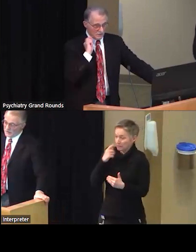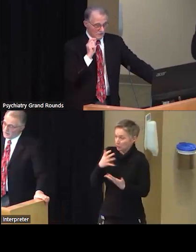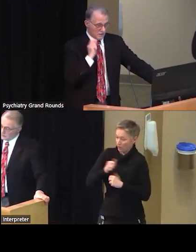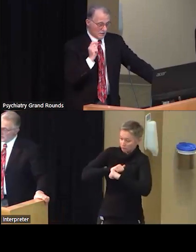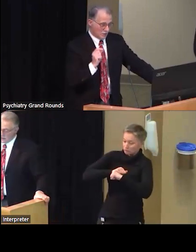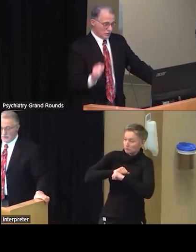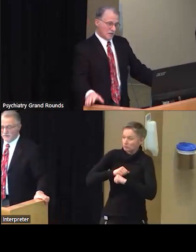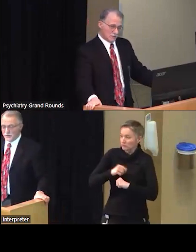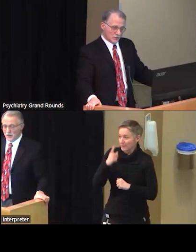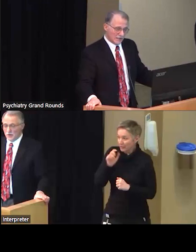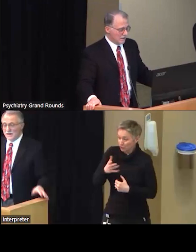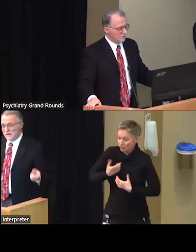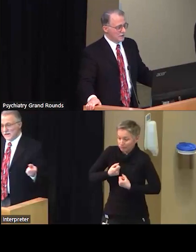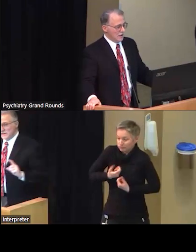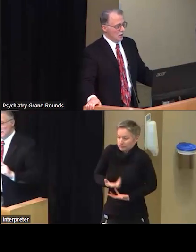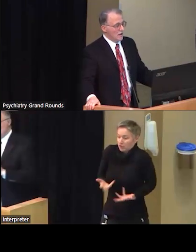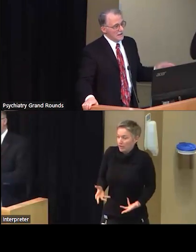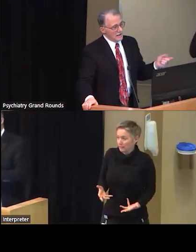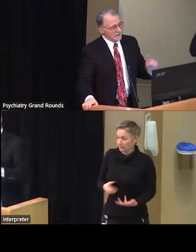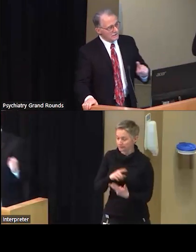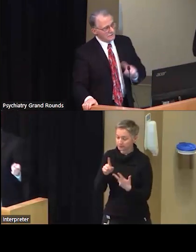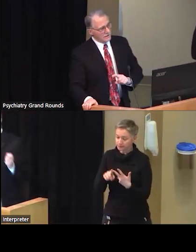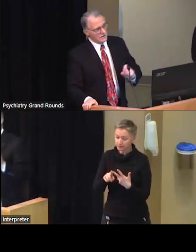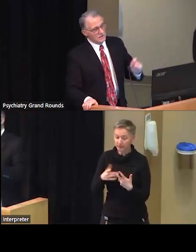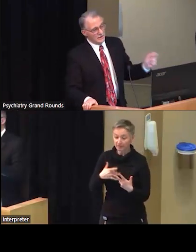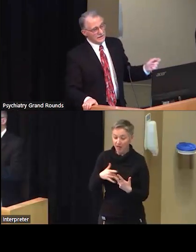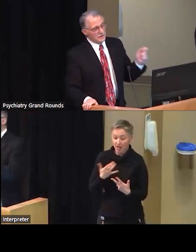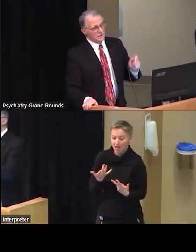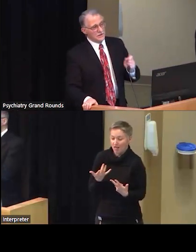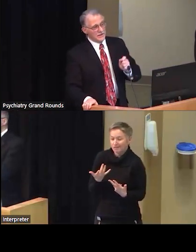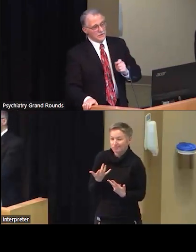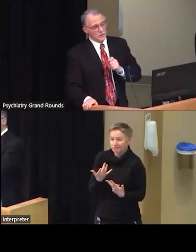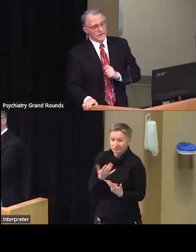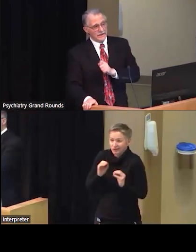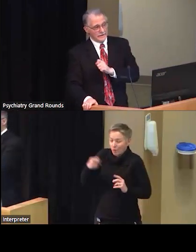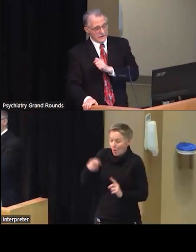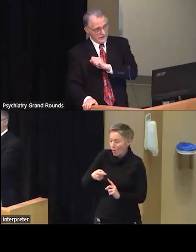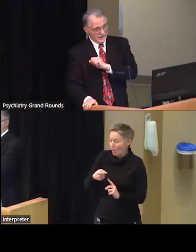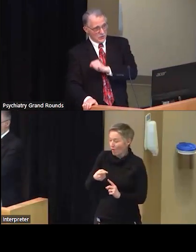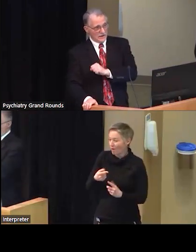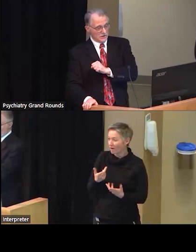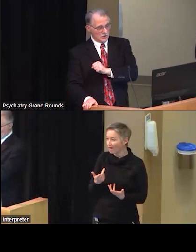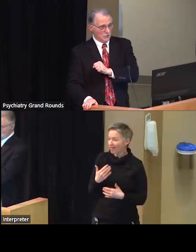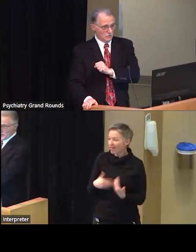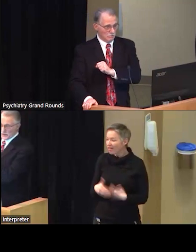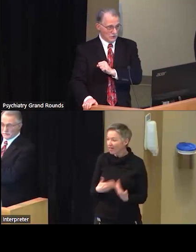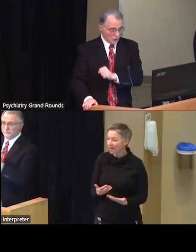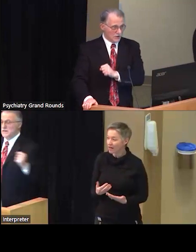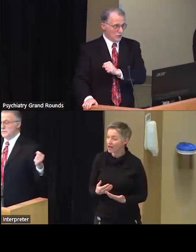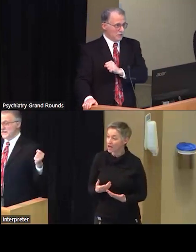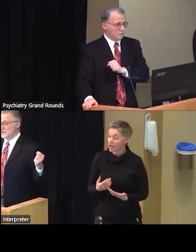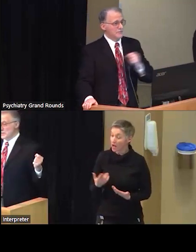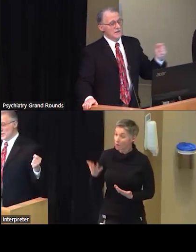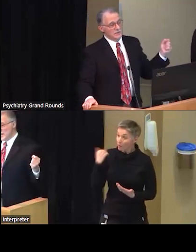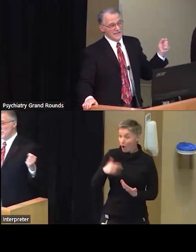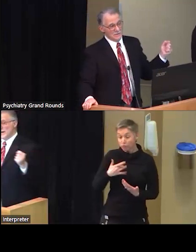It's because you really are running very low. Lack of efficacy. In the beginning, you think you're not working on as well as you